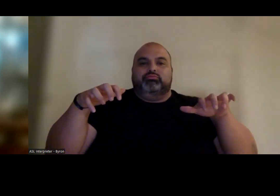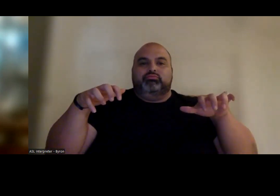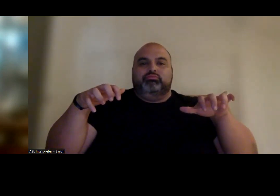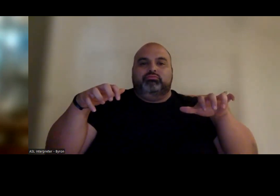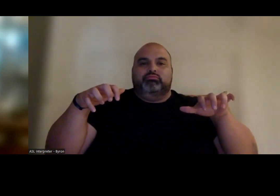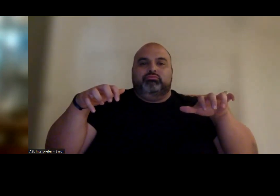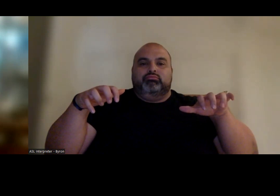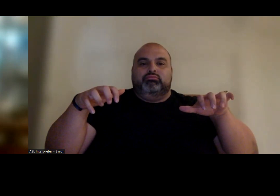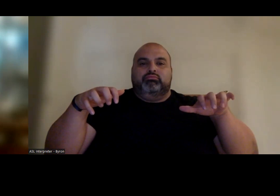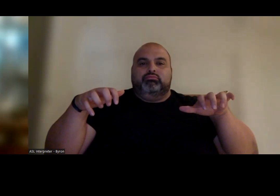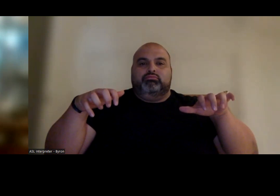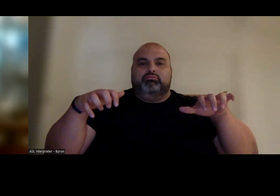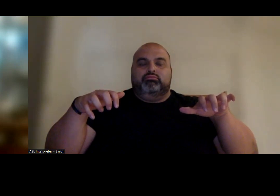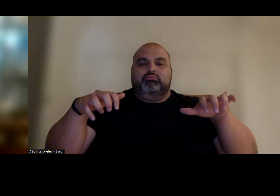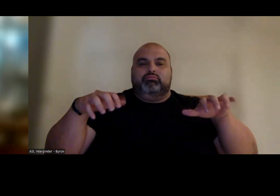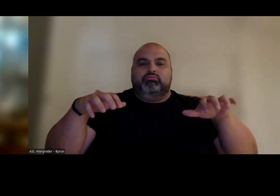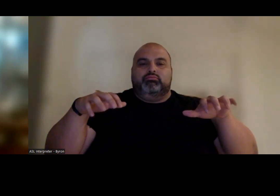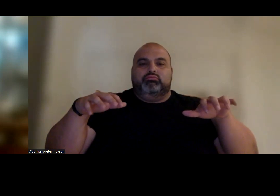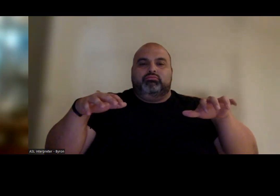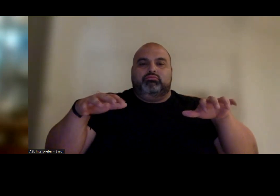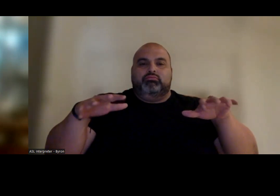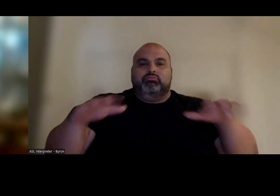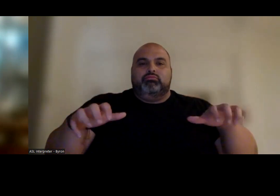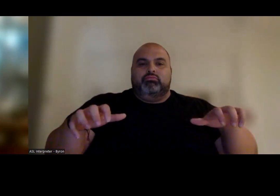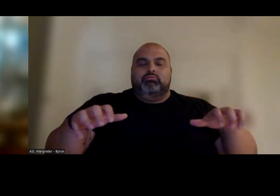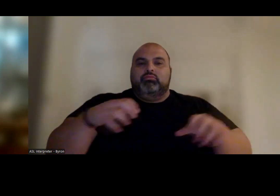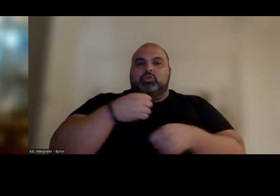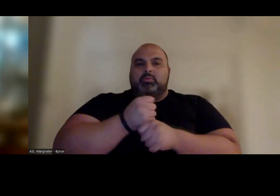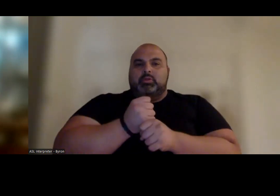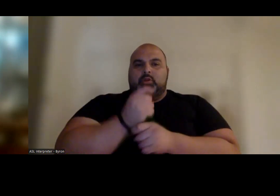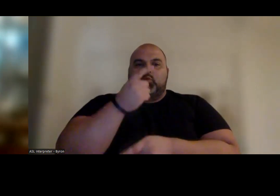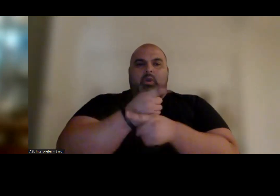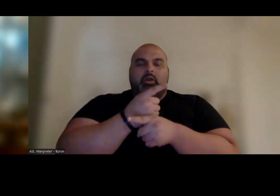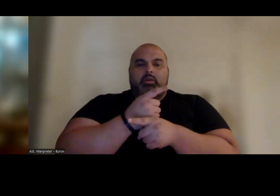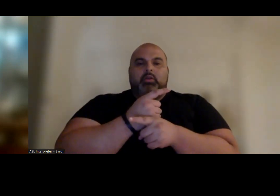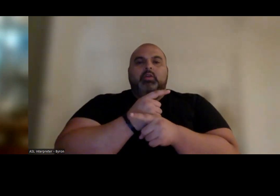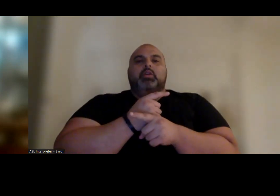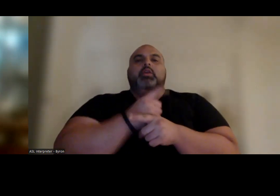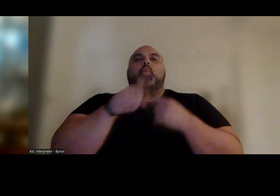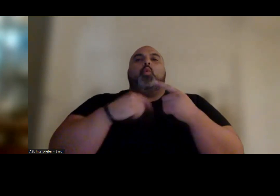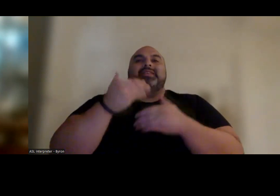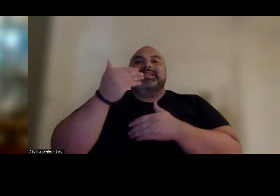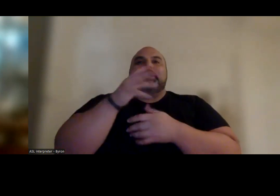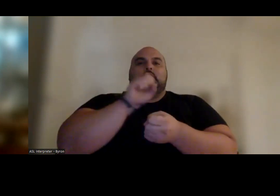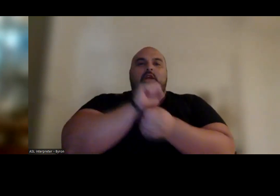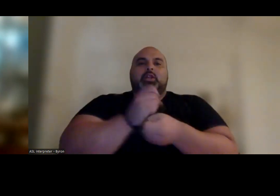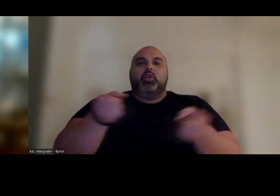lose their life sustaining right to meaningful human connection. When the next lockdown occurs.